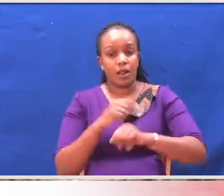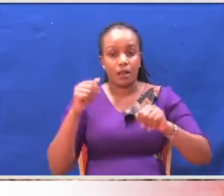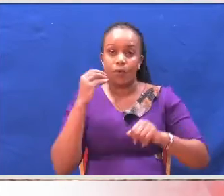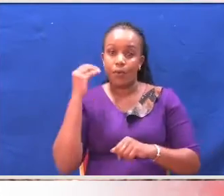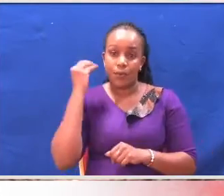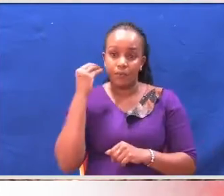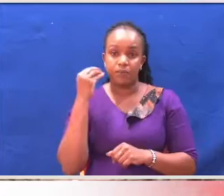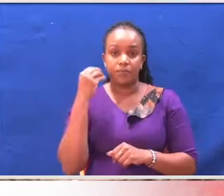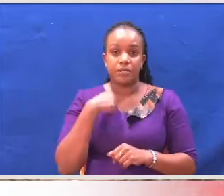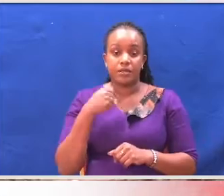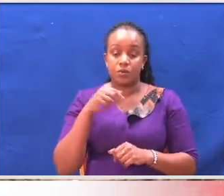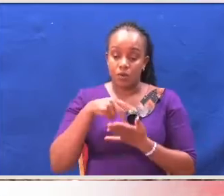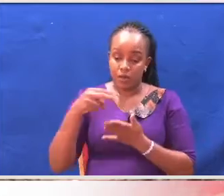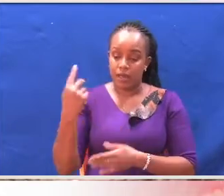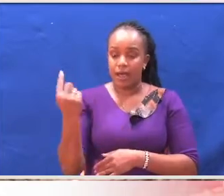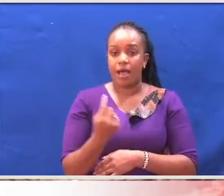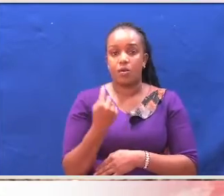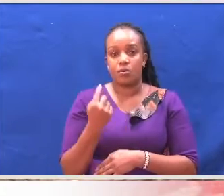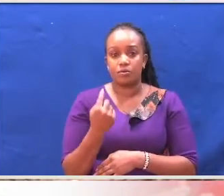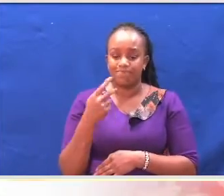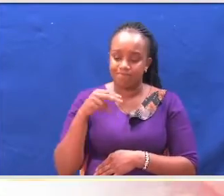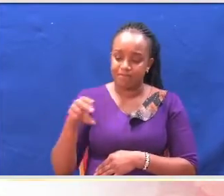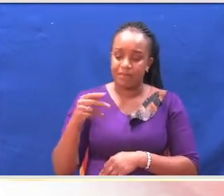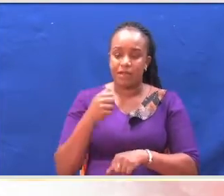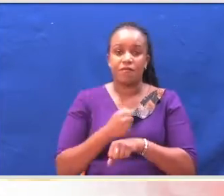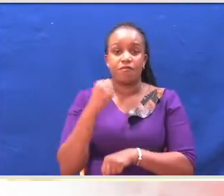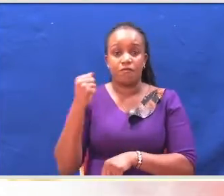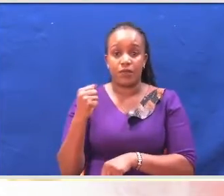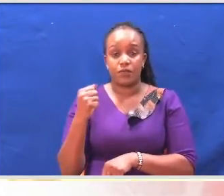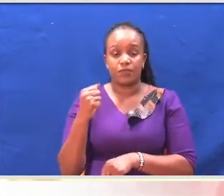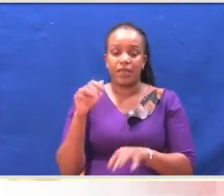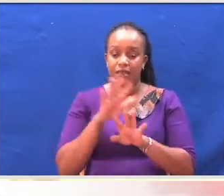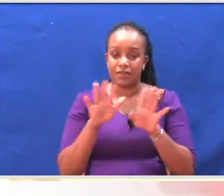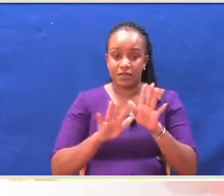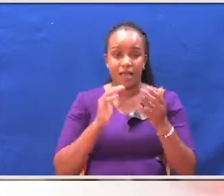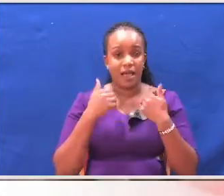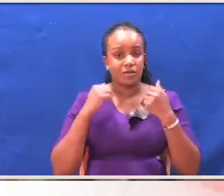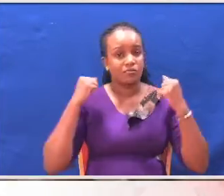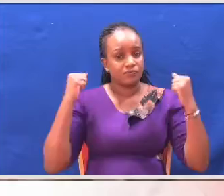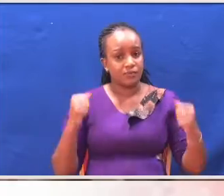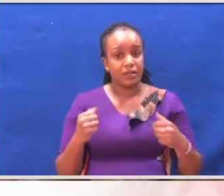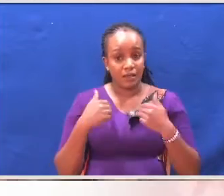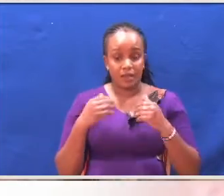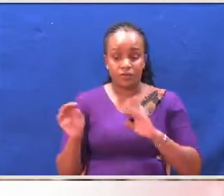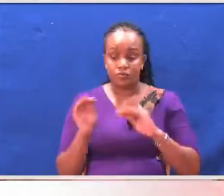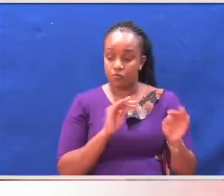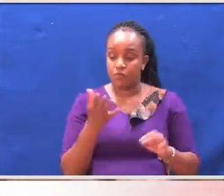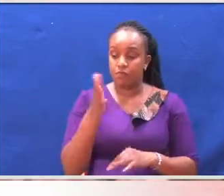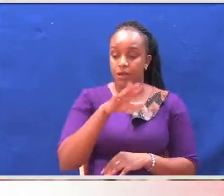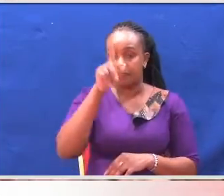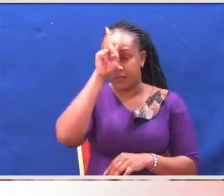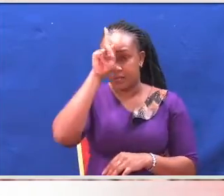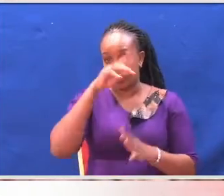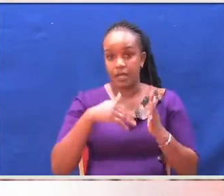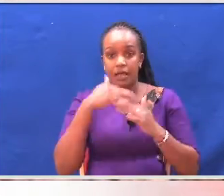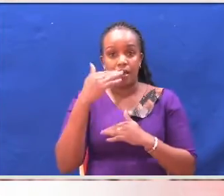nilikuwa natembea peke yangu going at 5. Things got out of hand and they had to relocate back to the village after her